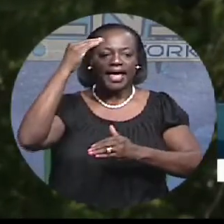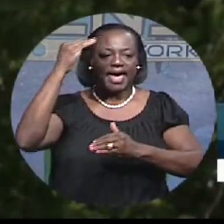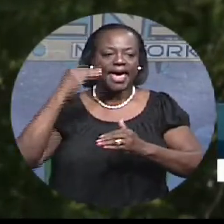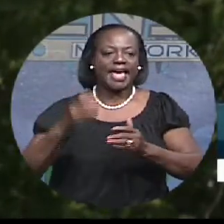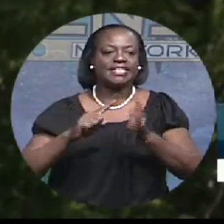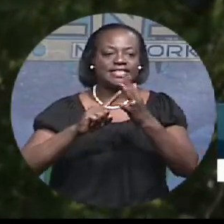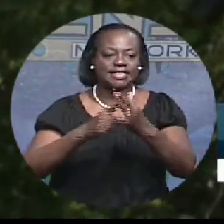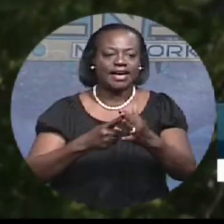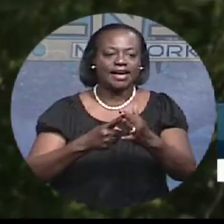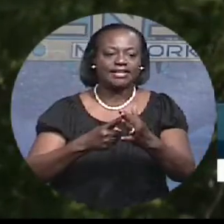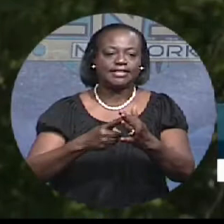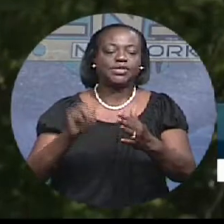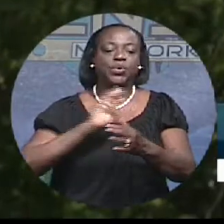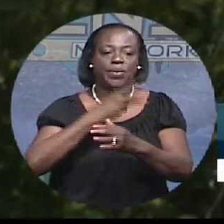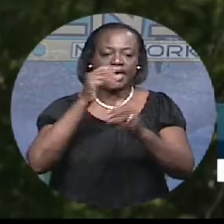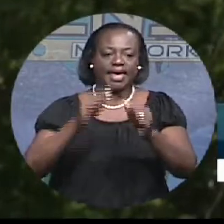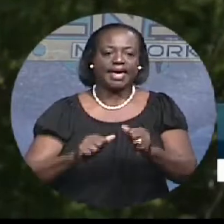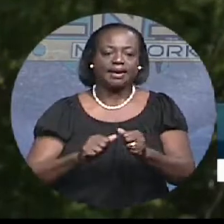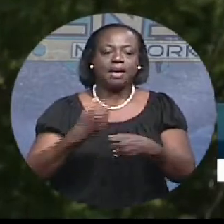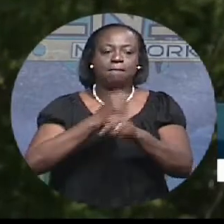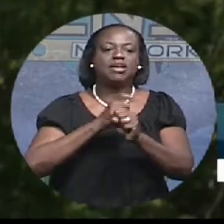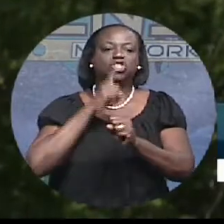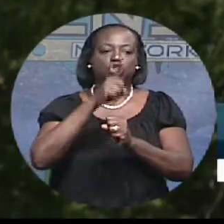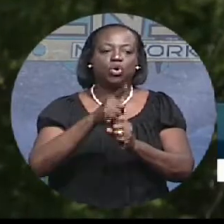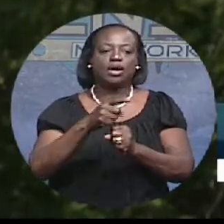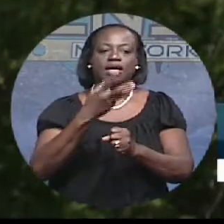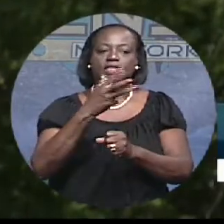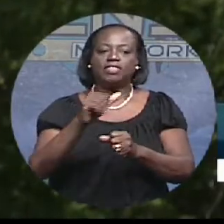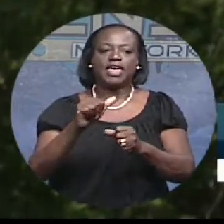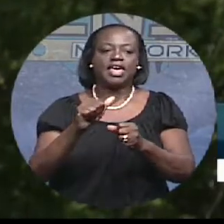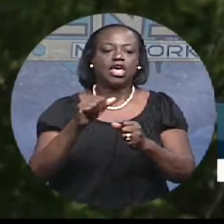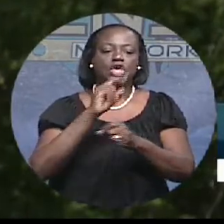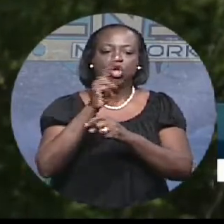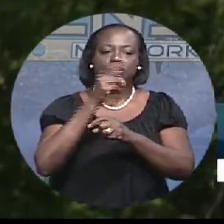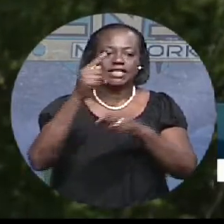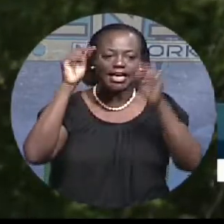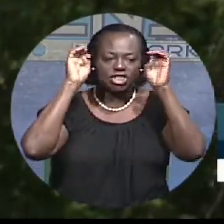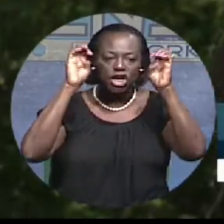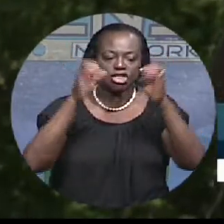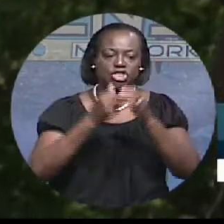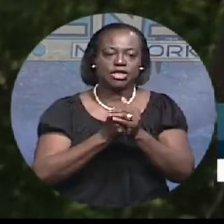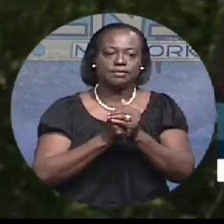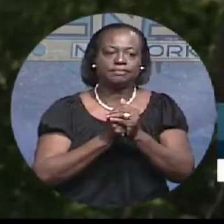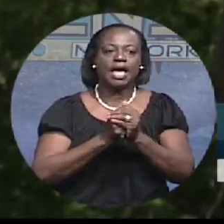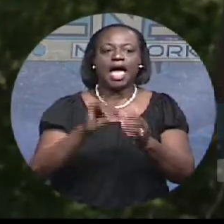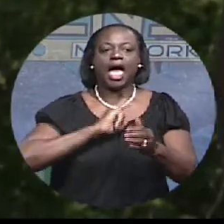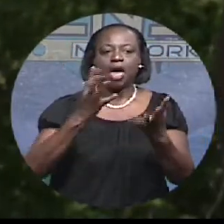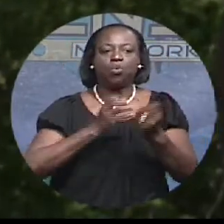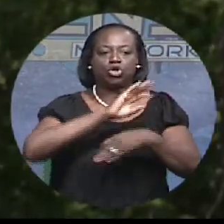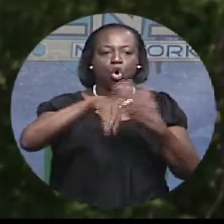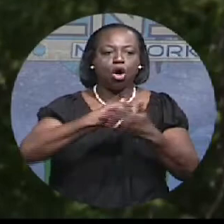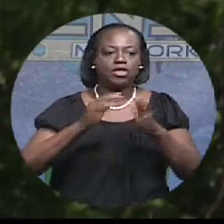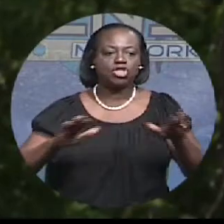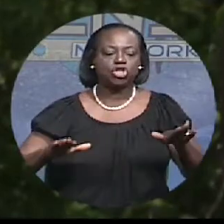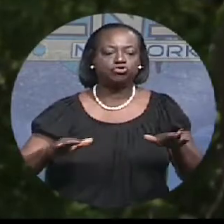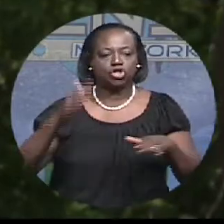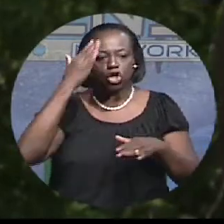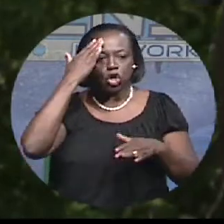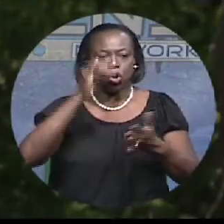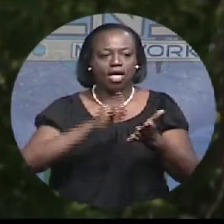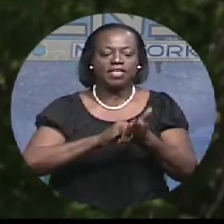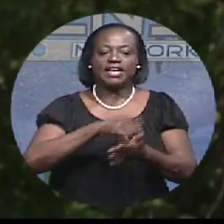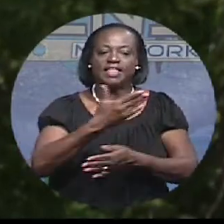make the most of the education that they're given. And I want these kids listening to the sound of my voice right now to know that these years that you spend in